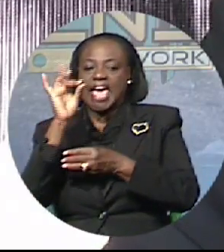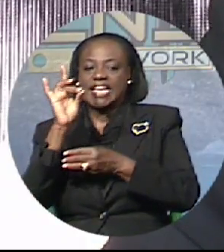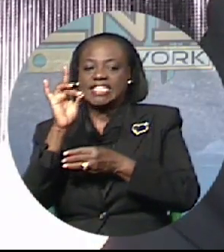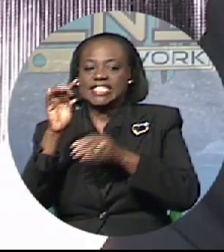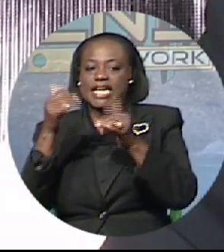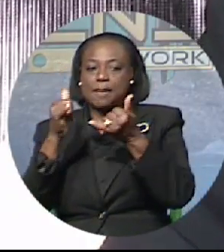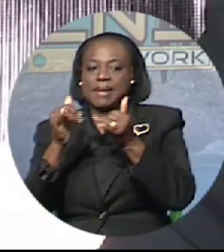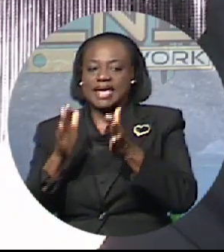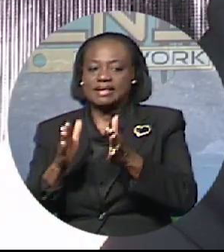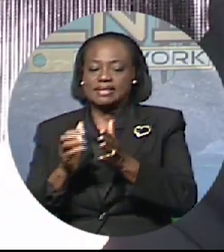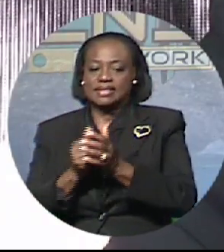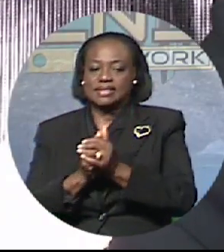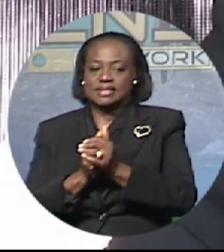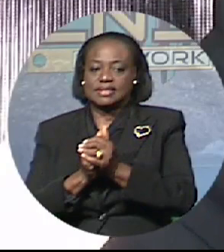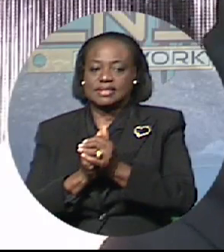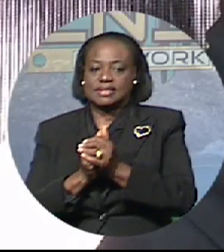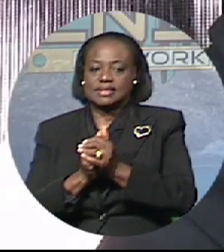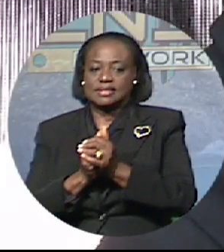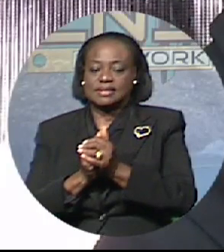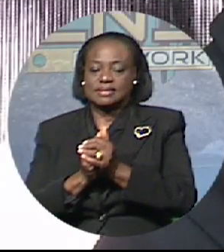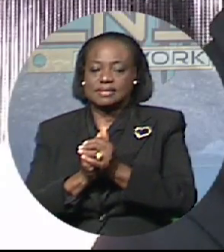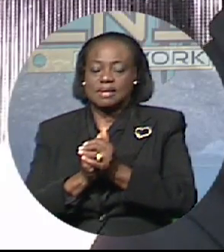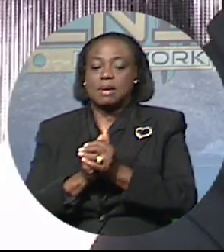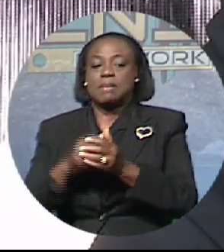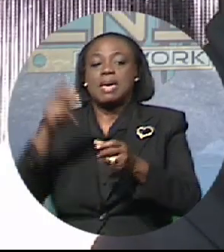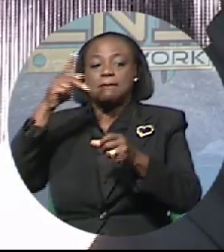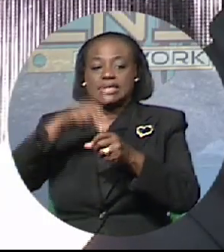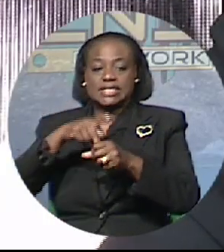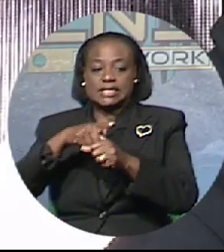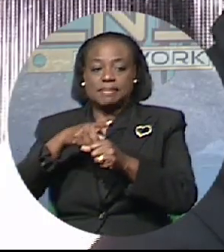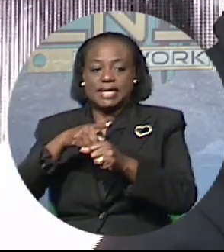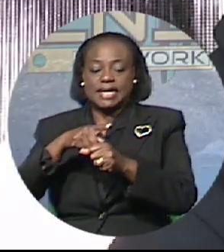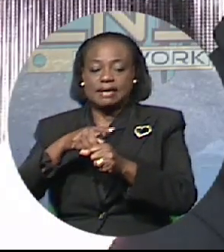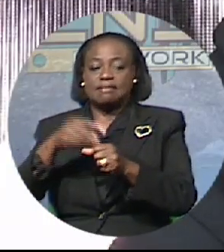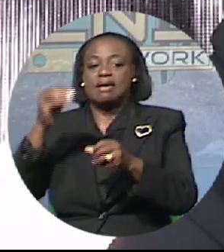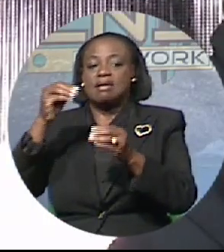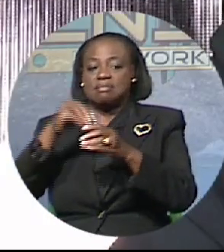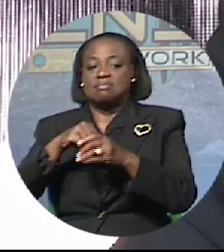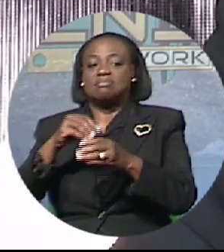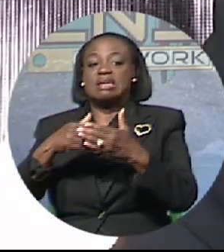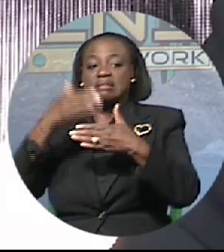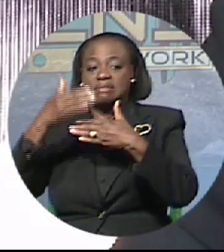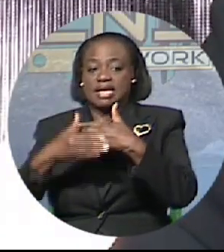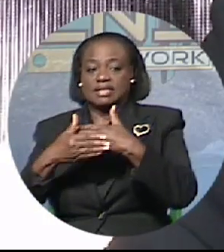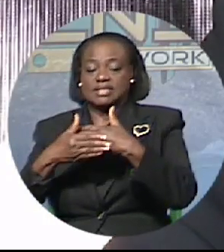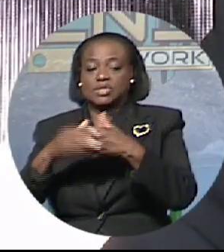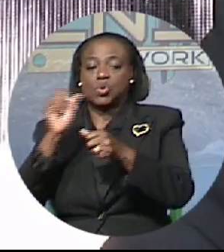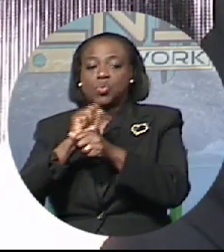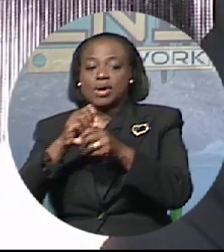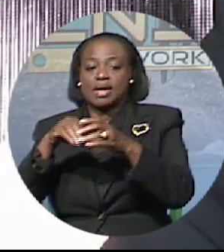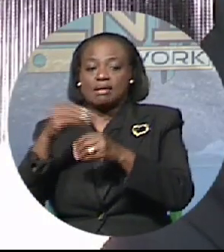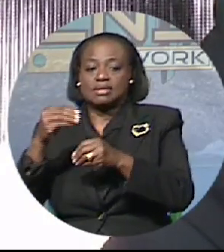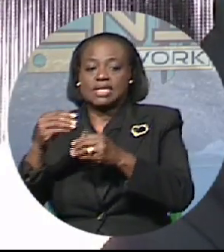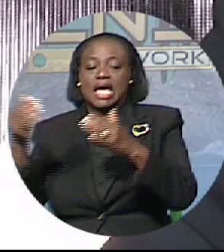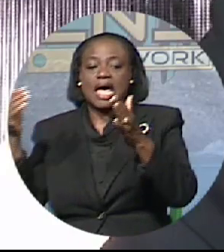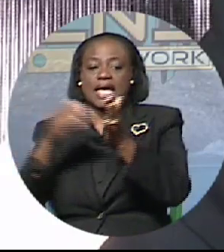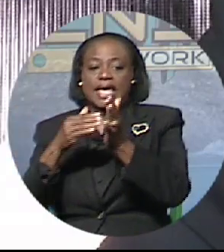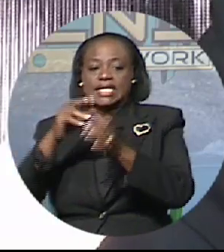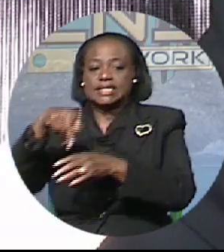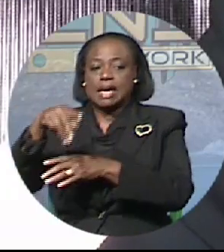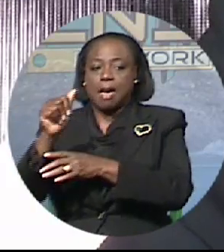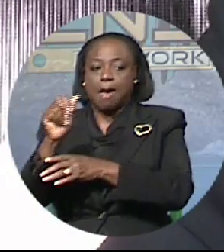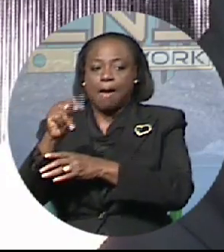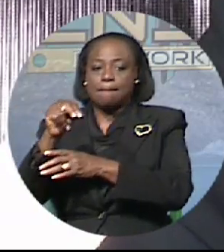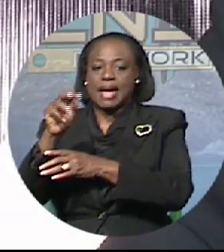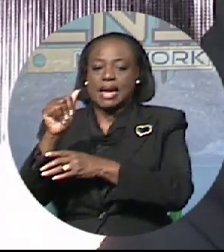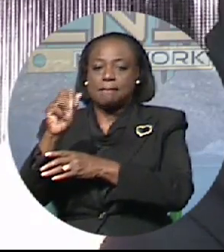from Europe who will be participating in the next World Cup qualifier, which is going to be against Panama on the 22nd of